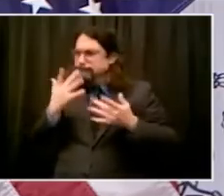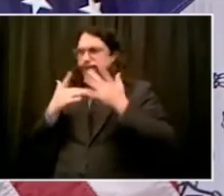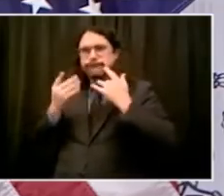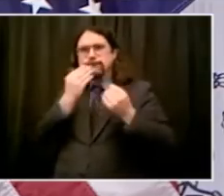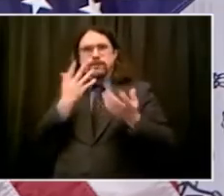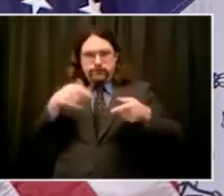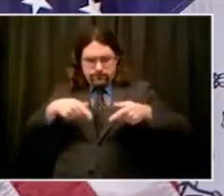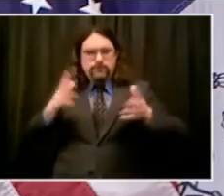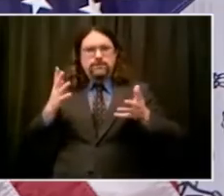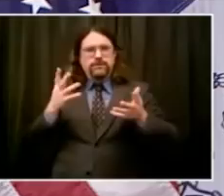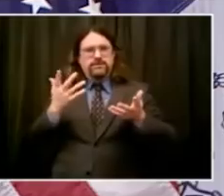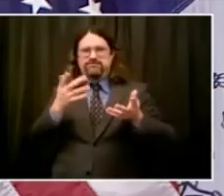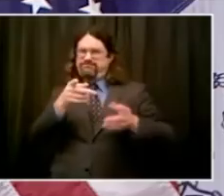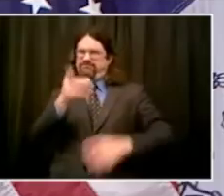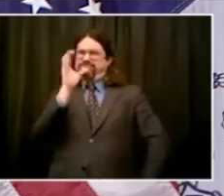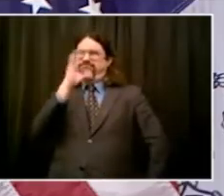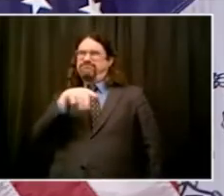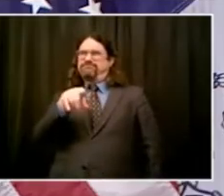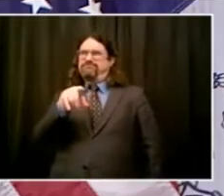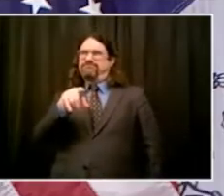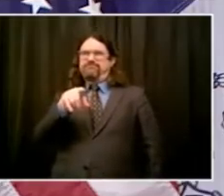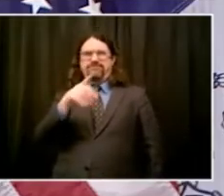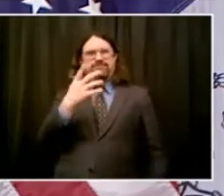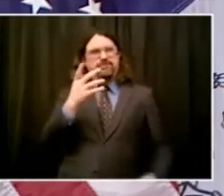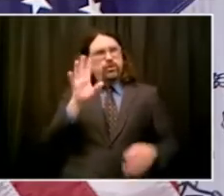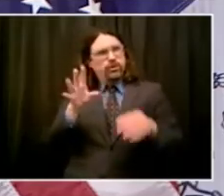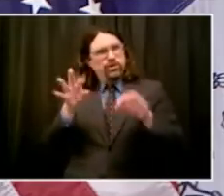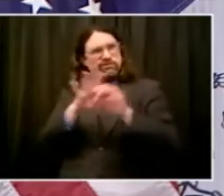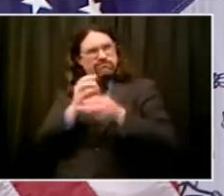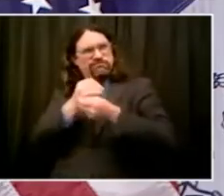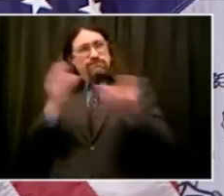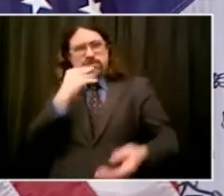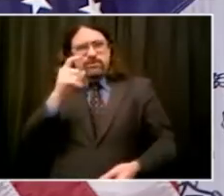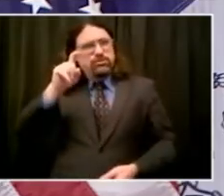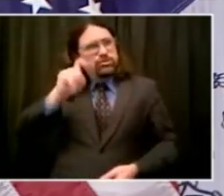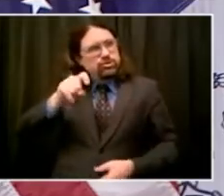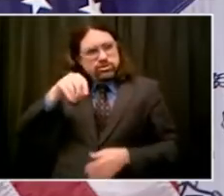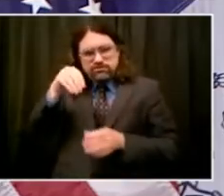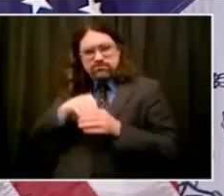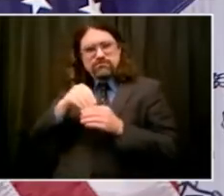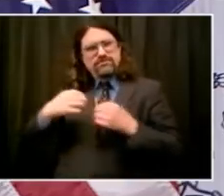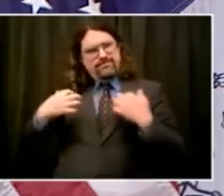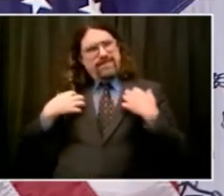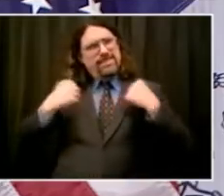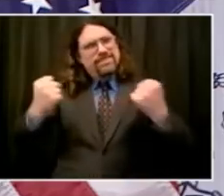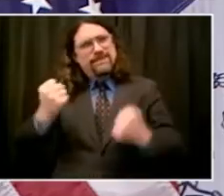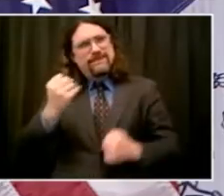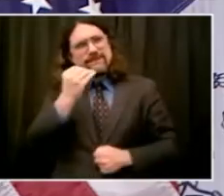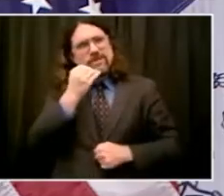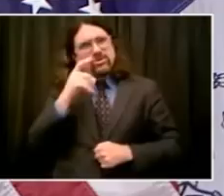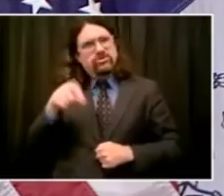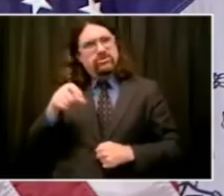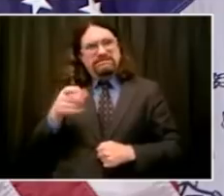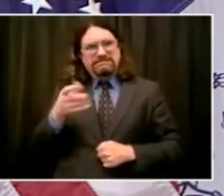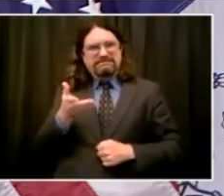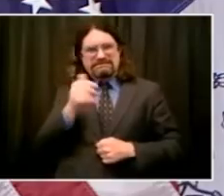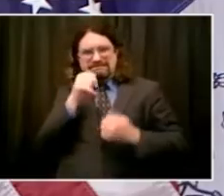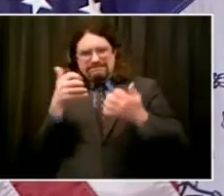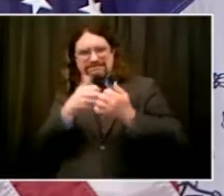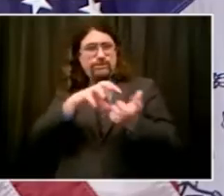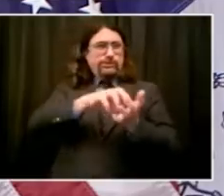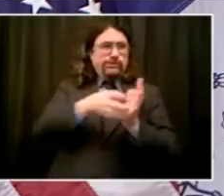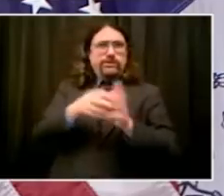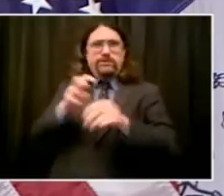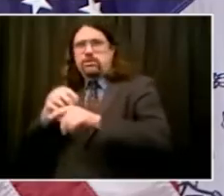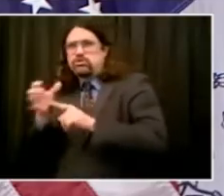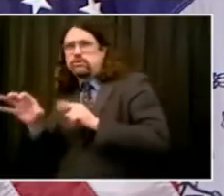and that people are getting quality food. So I will get you a further answer, but I'm glad you're raising it, and I'm glad everyone else did. That's certainly